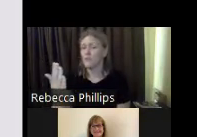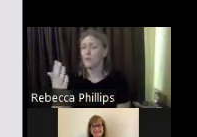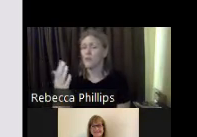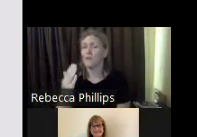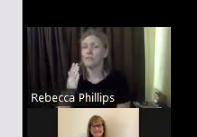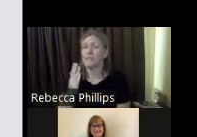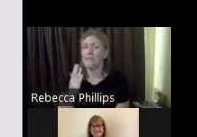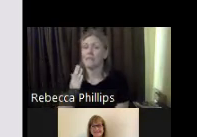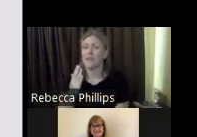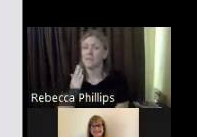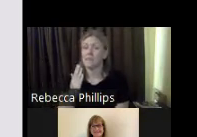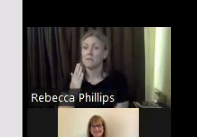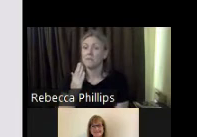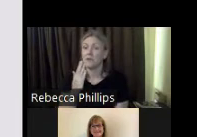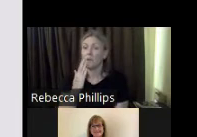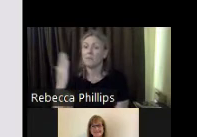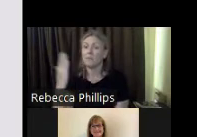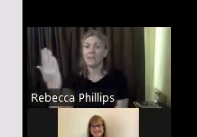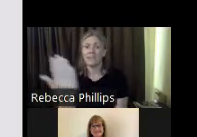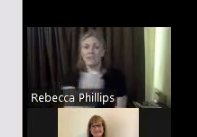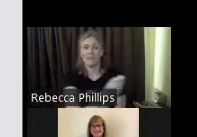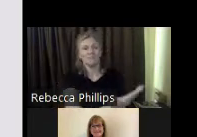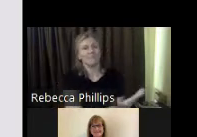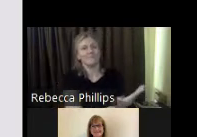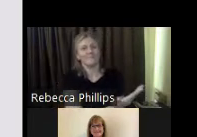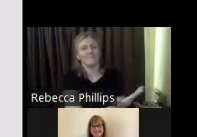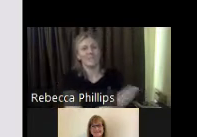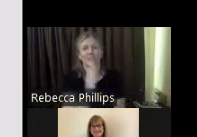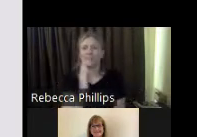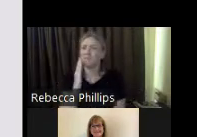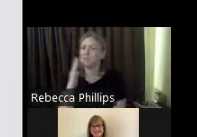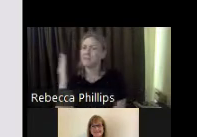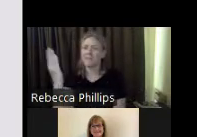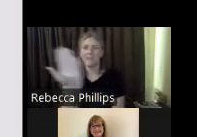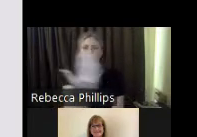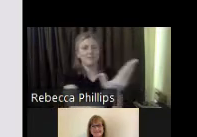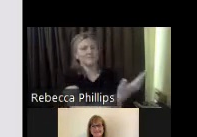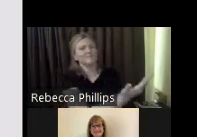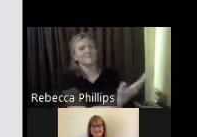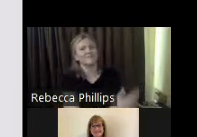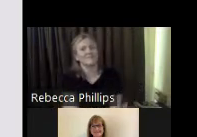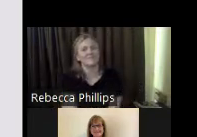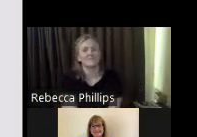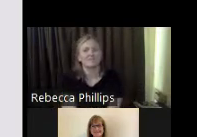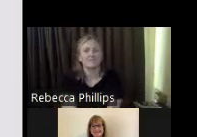you, or if it's to thank a lot of people, you go, thank you. You include a lot of people, thank you.